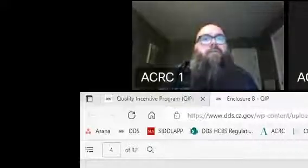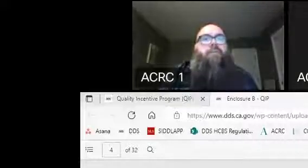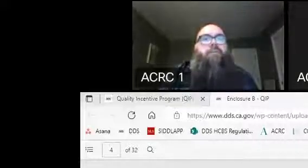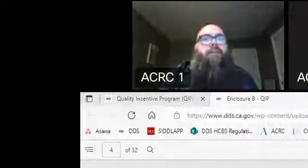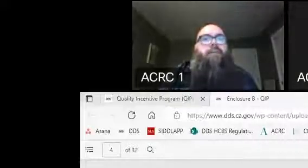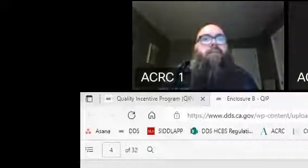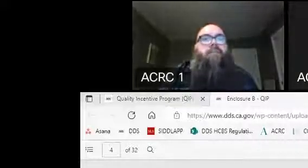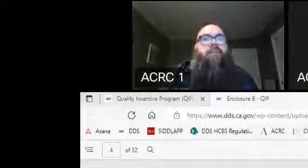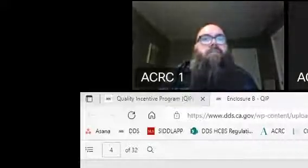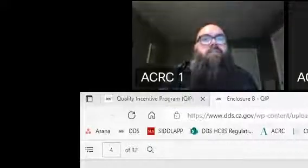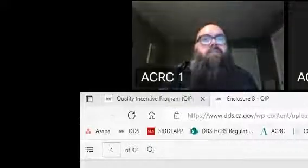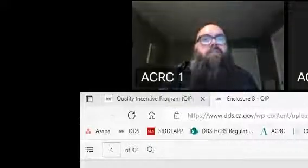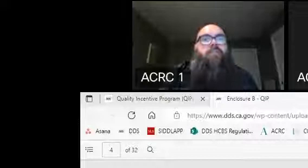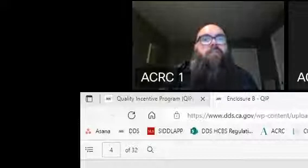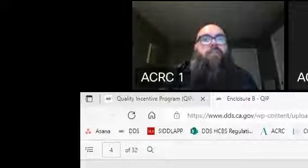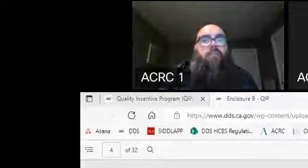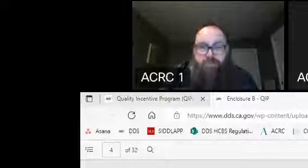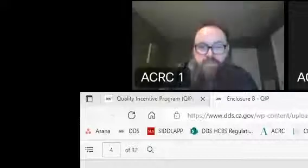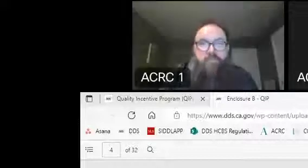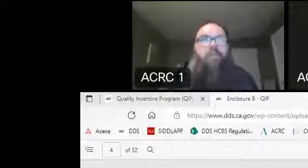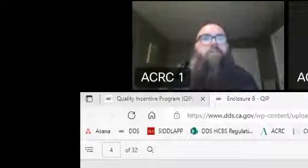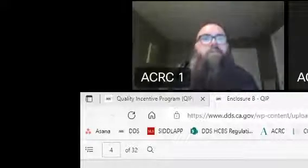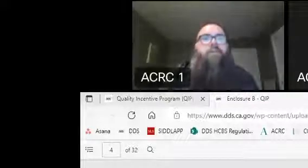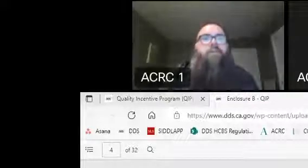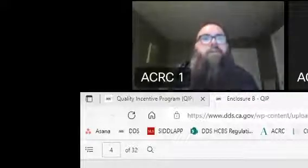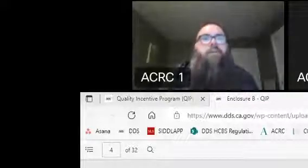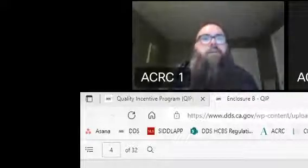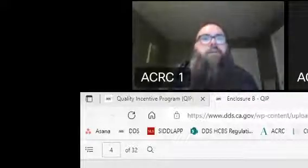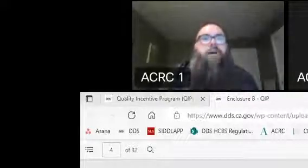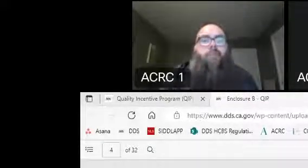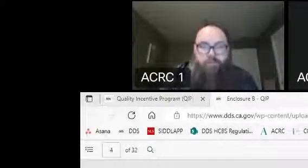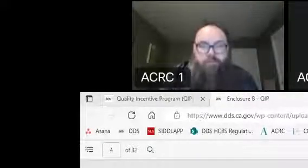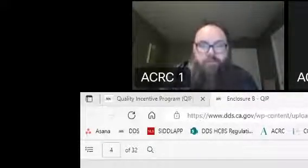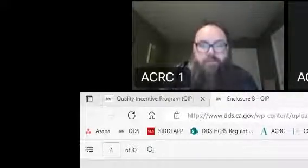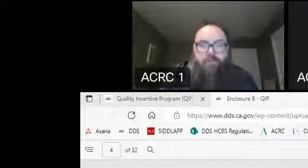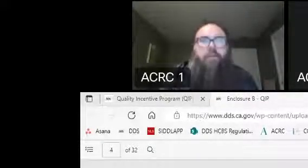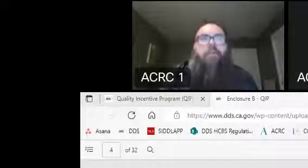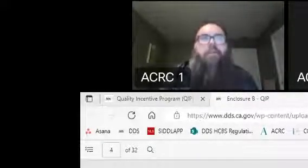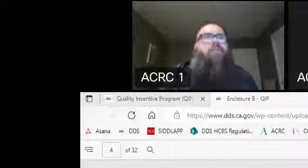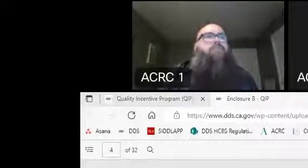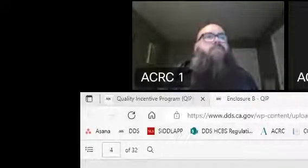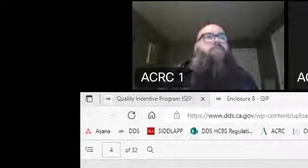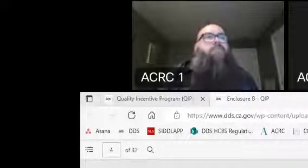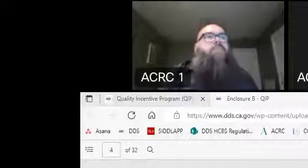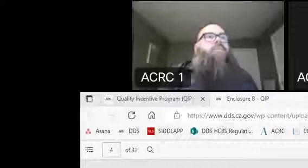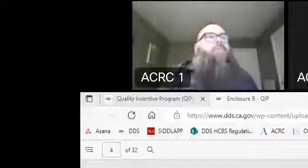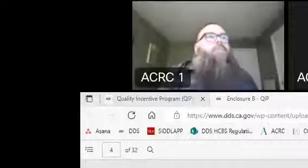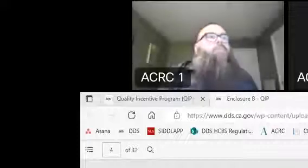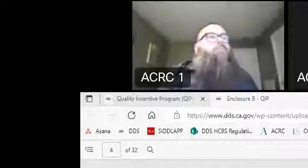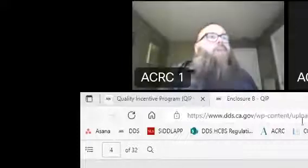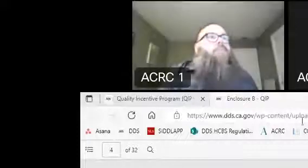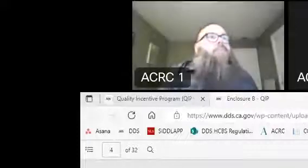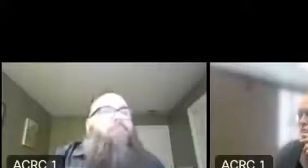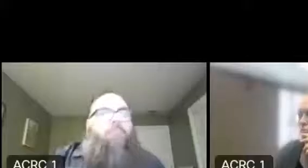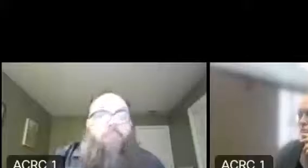now we see, let's say DDSO got their work survey money, very good. Other folks, so does anyone think that